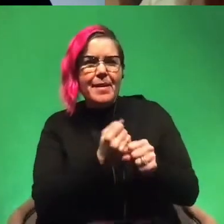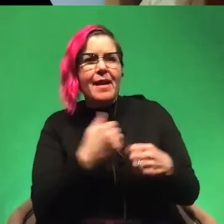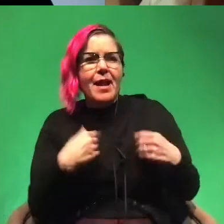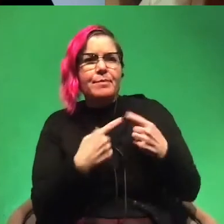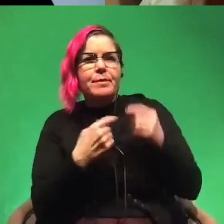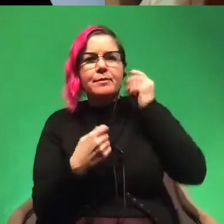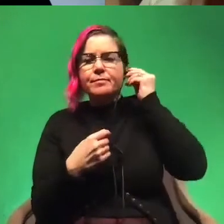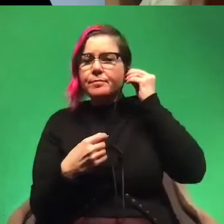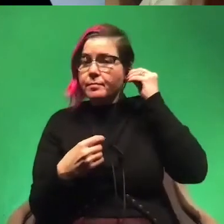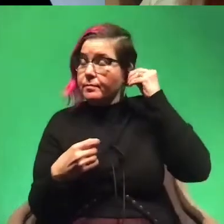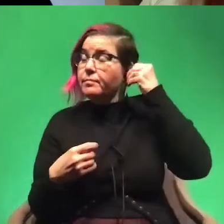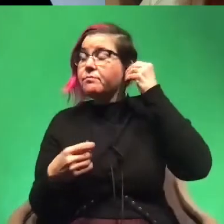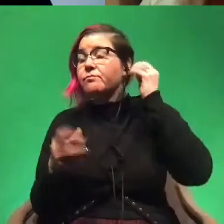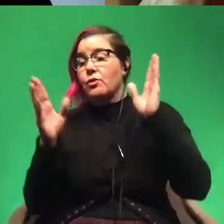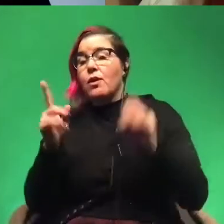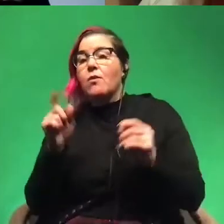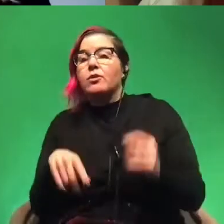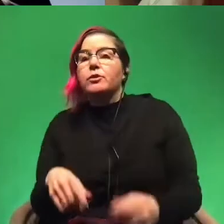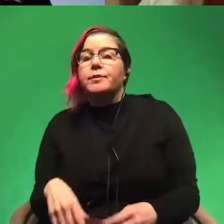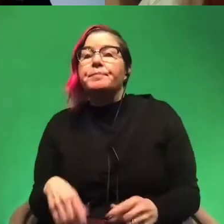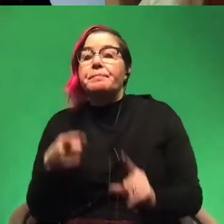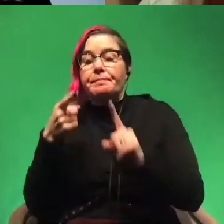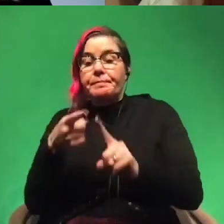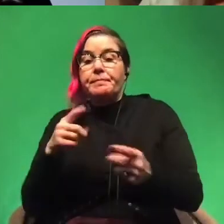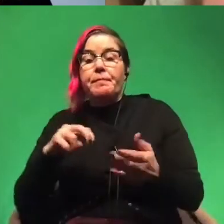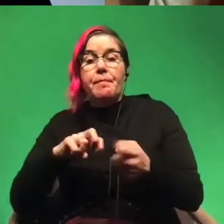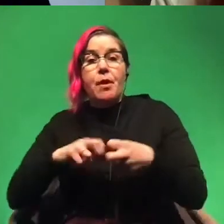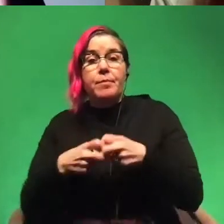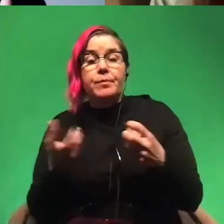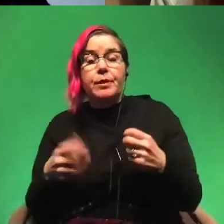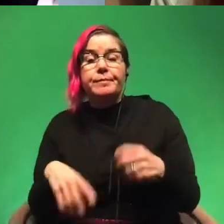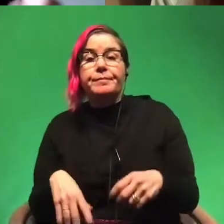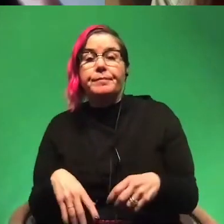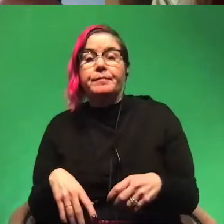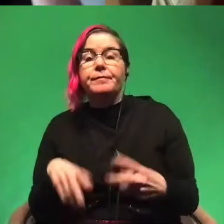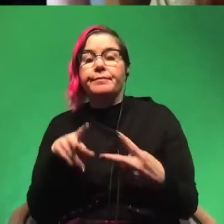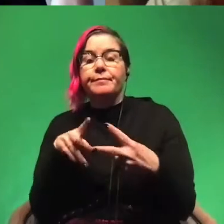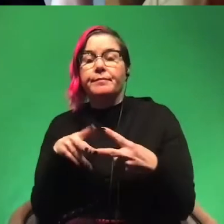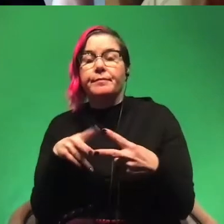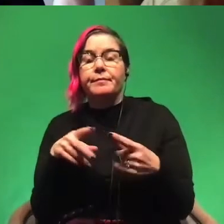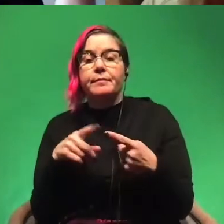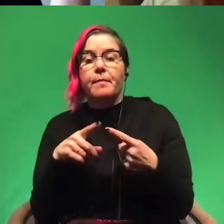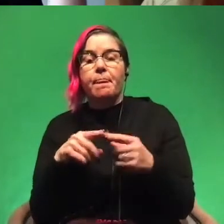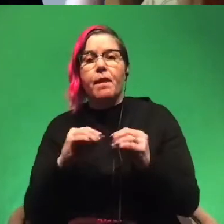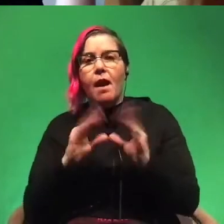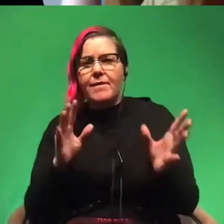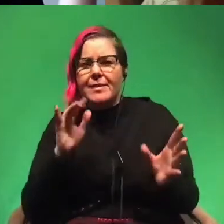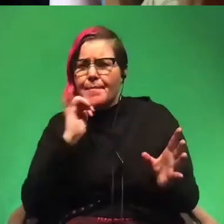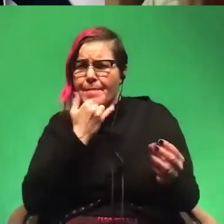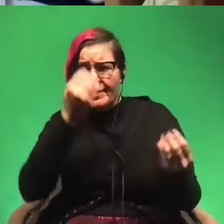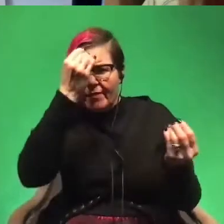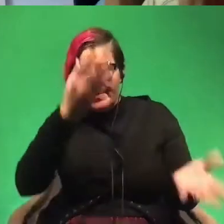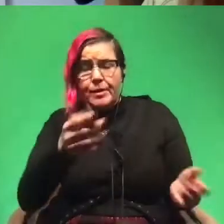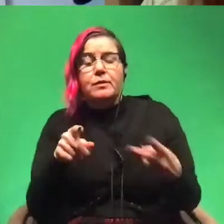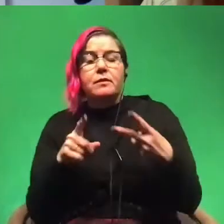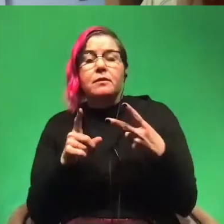humans. That's a great question. And the main problem with that, I think, is two different things. One, obviously misinformation, but two, it